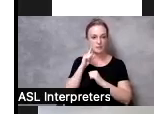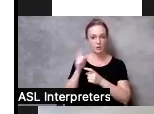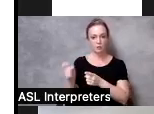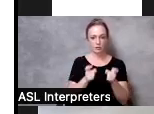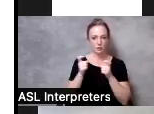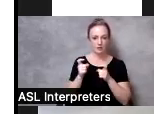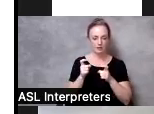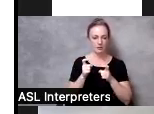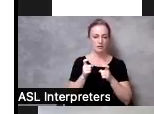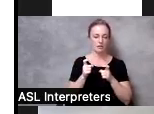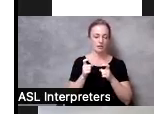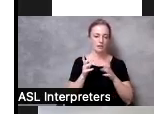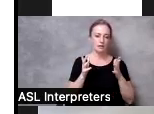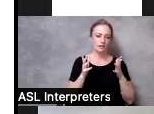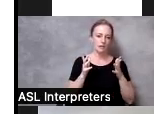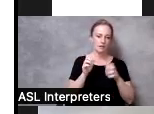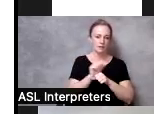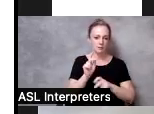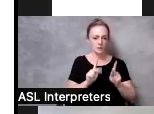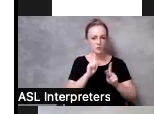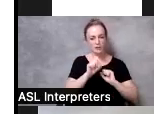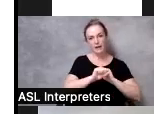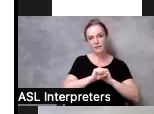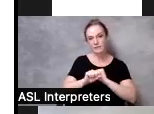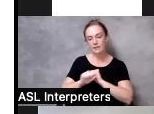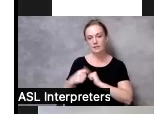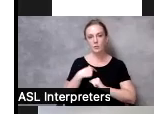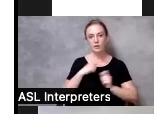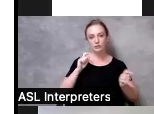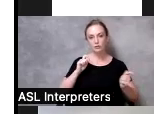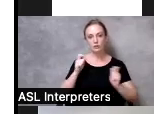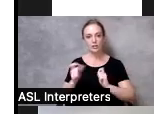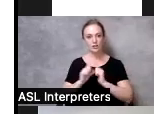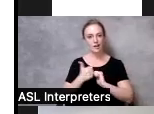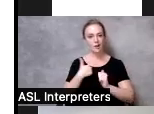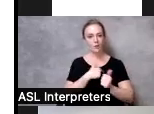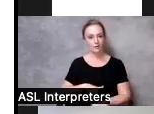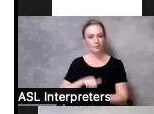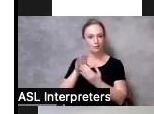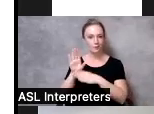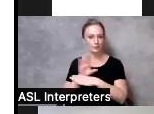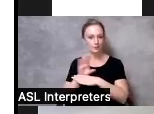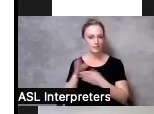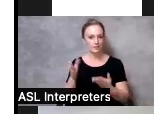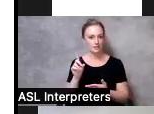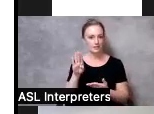employees, really advertising that we were shifting the way that we were doing business at